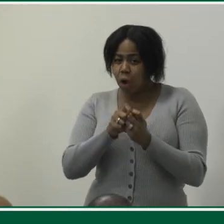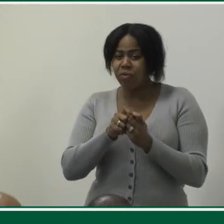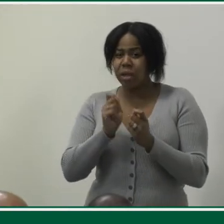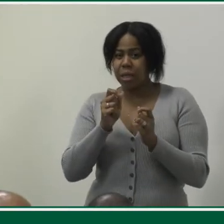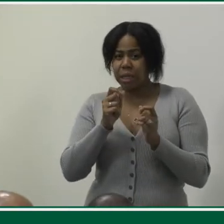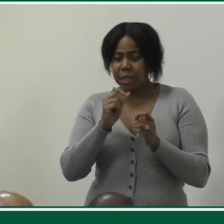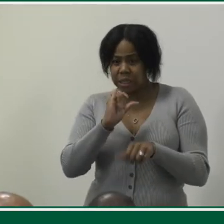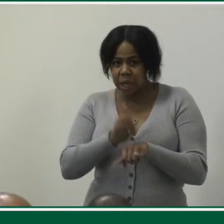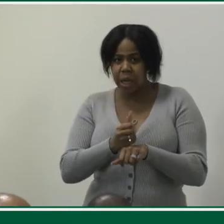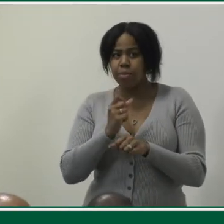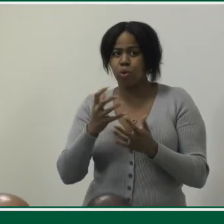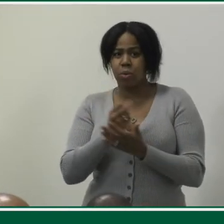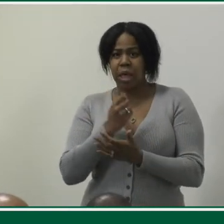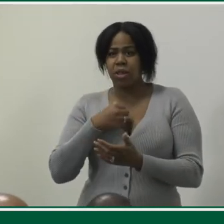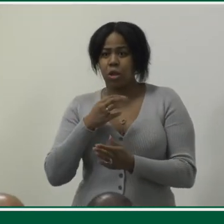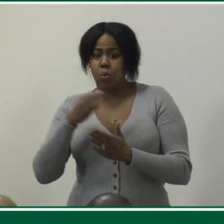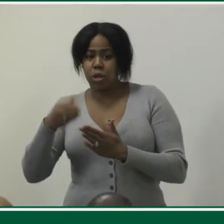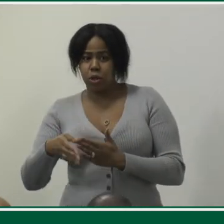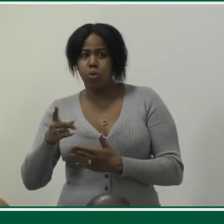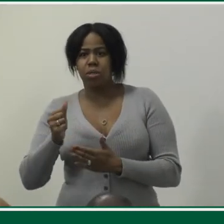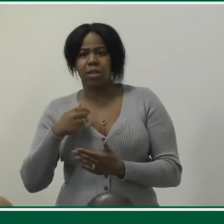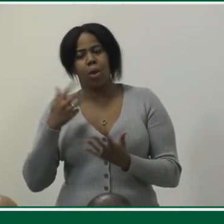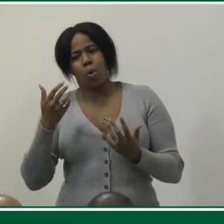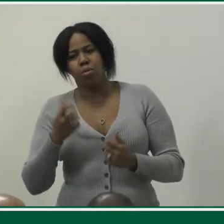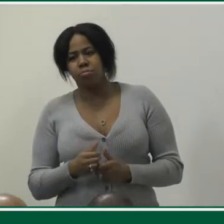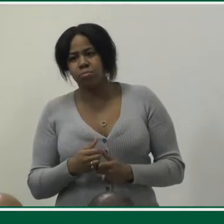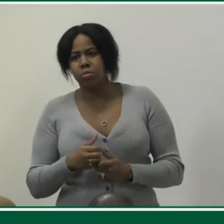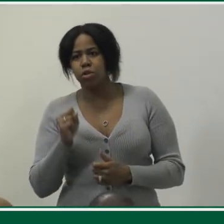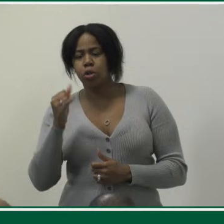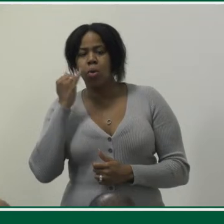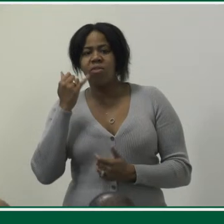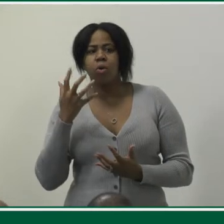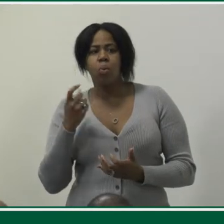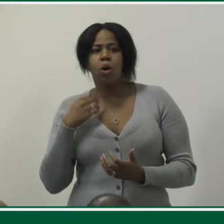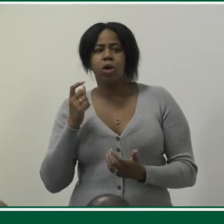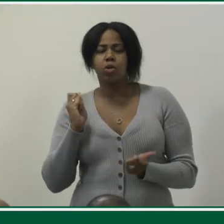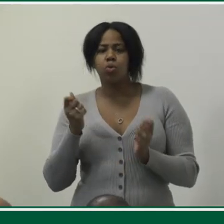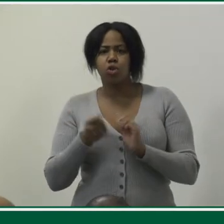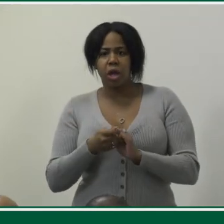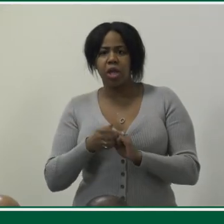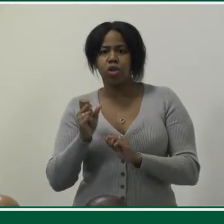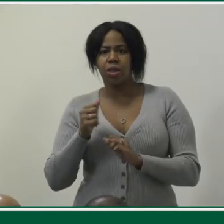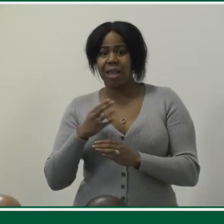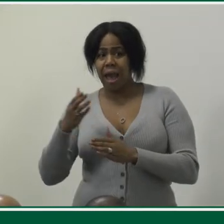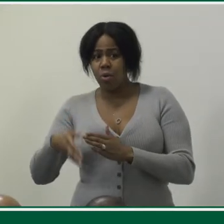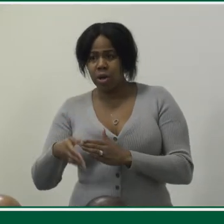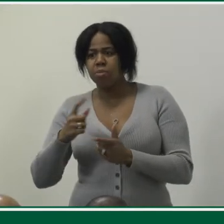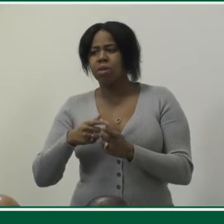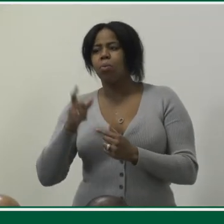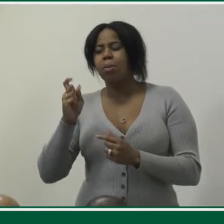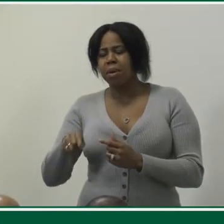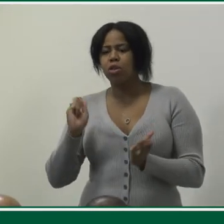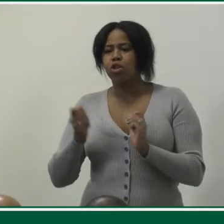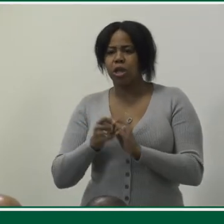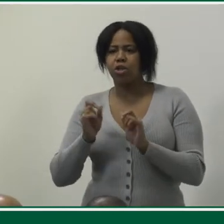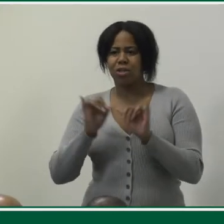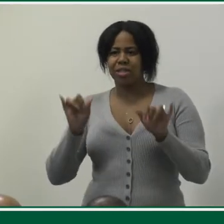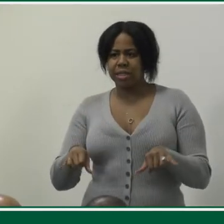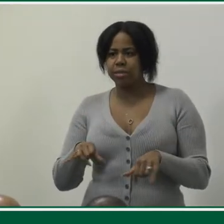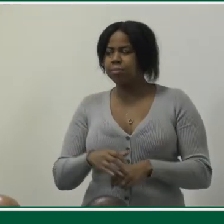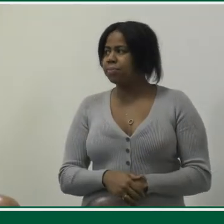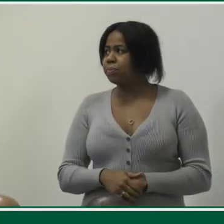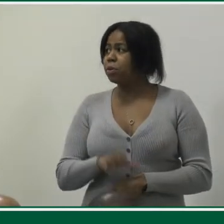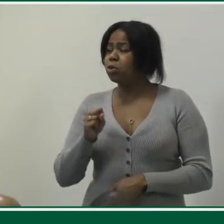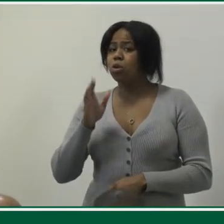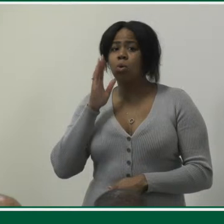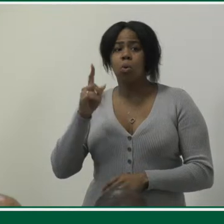gets. So, as I said before, if we want to change the outcomes, then we have to change the system. And that's what we're doing here. So you'll also see